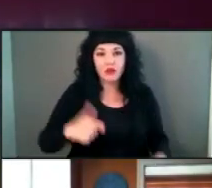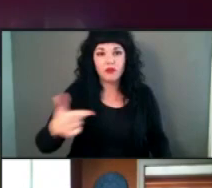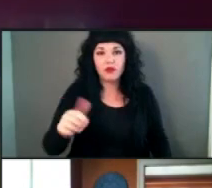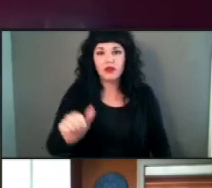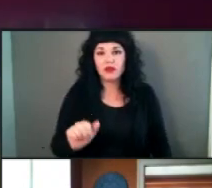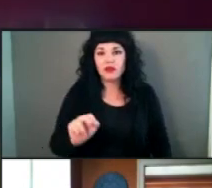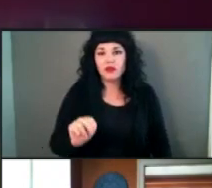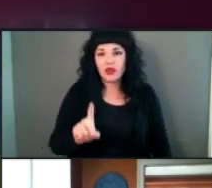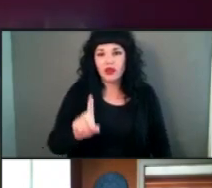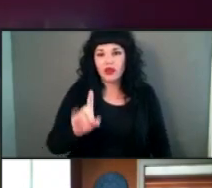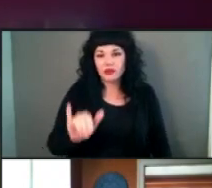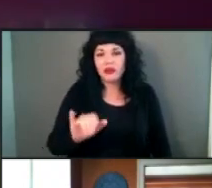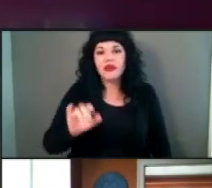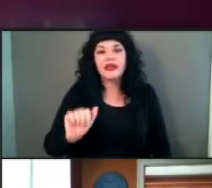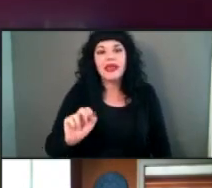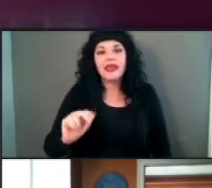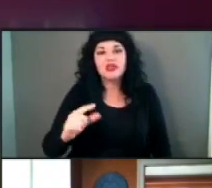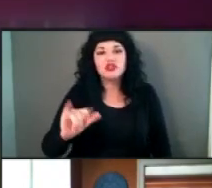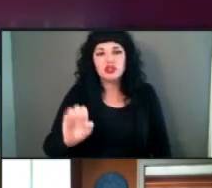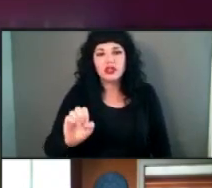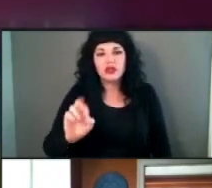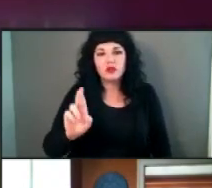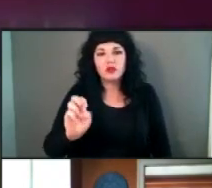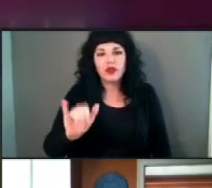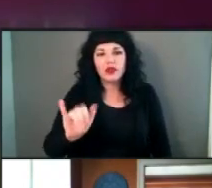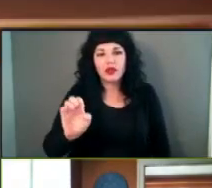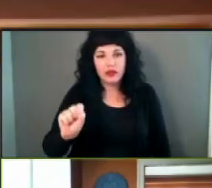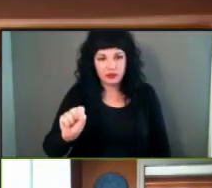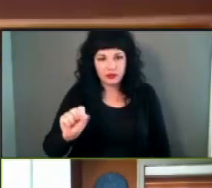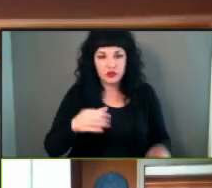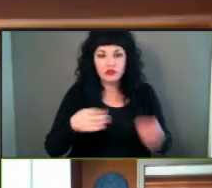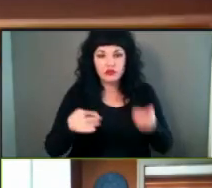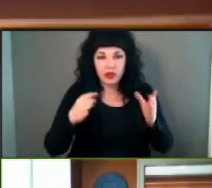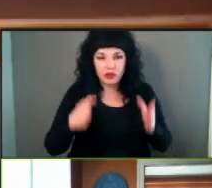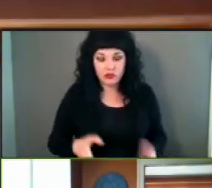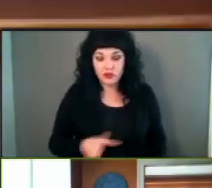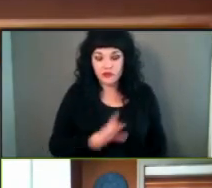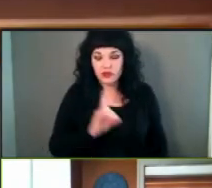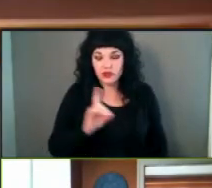Development Corporation. Angie. Thank you, Jametta.